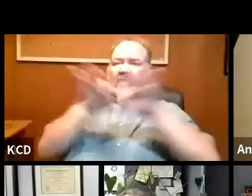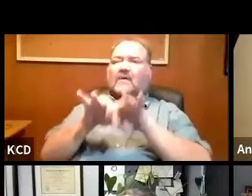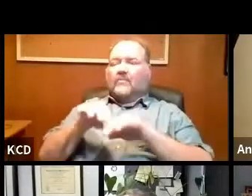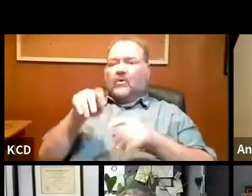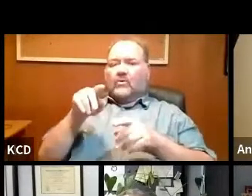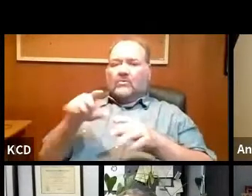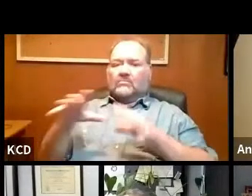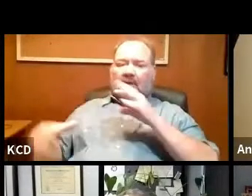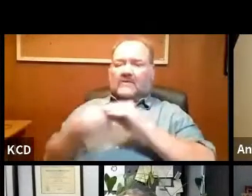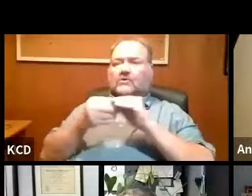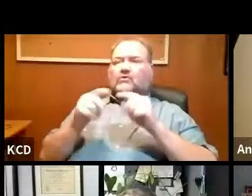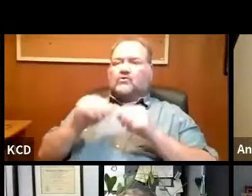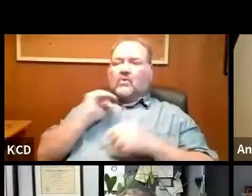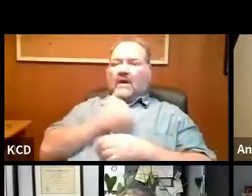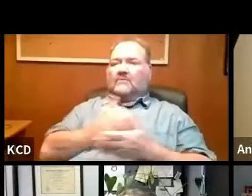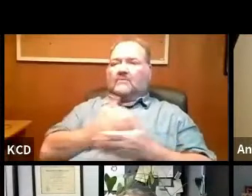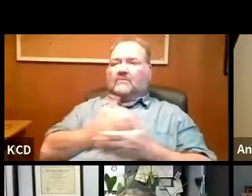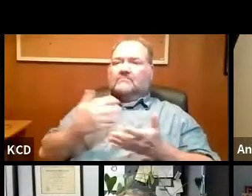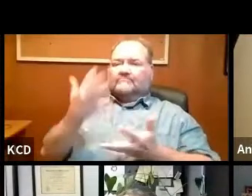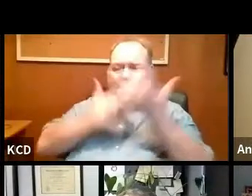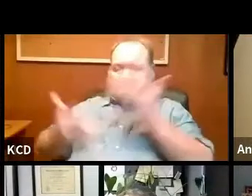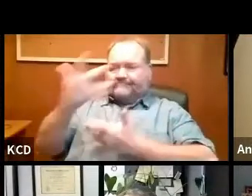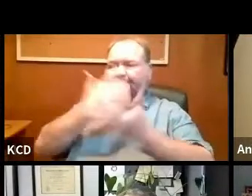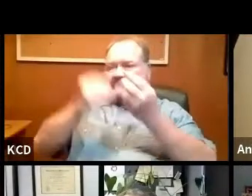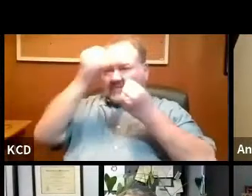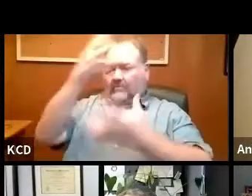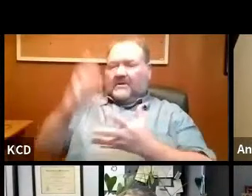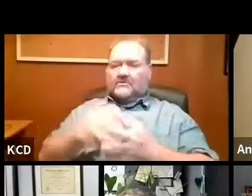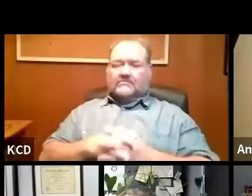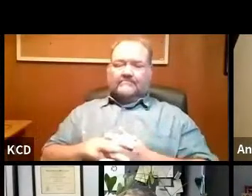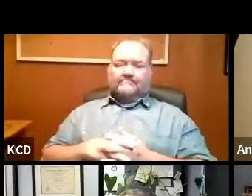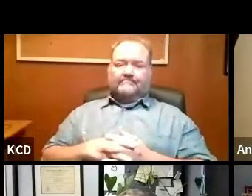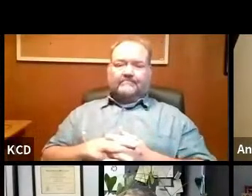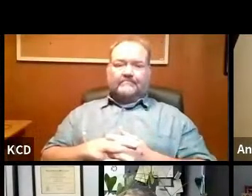to our deliberations.